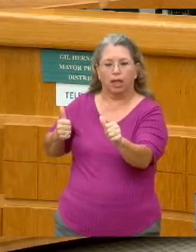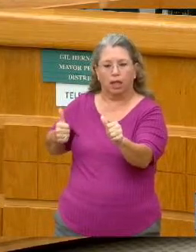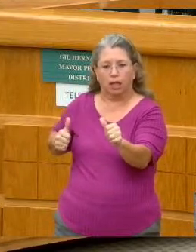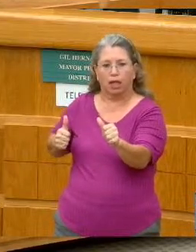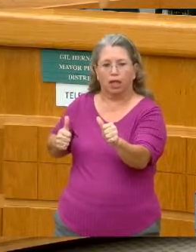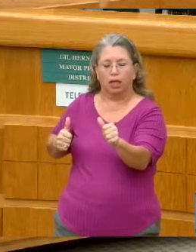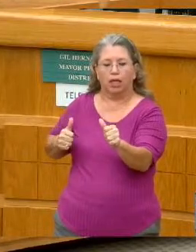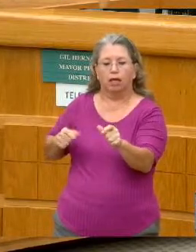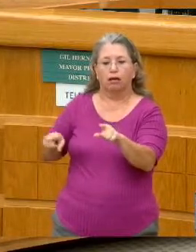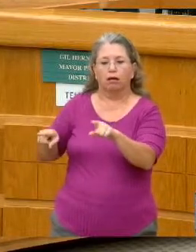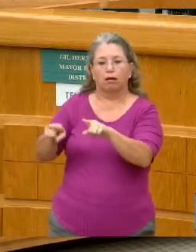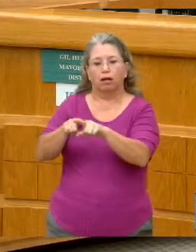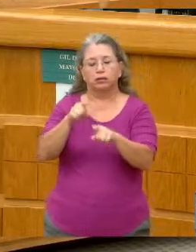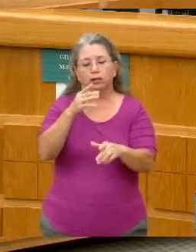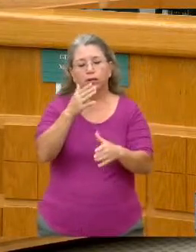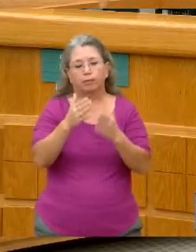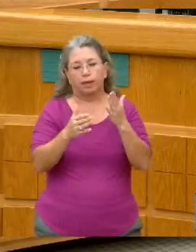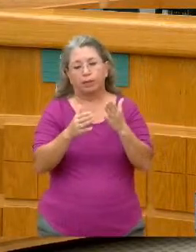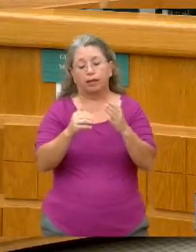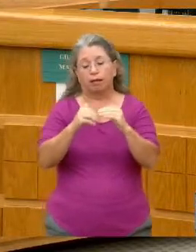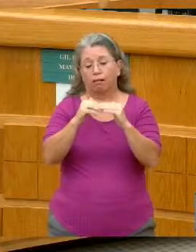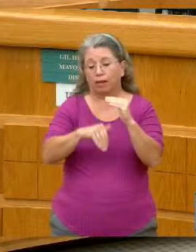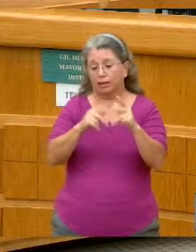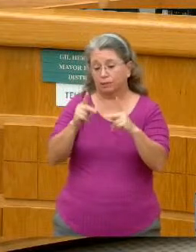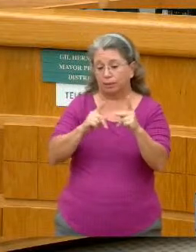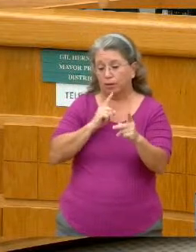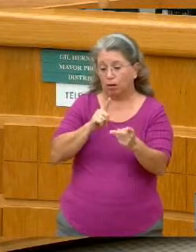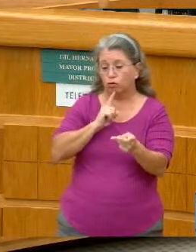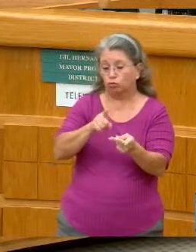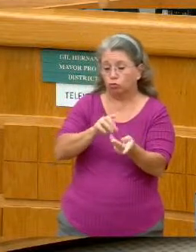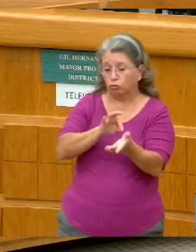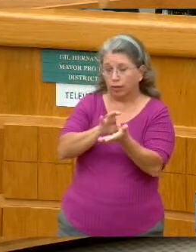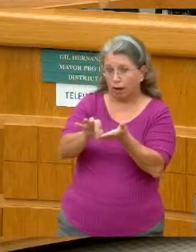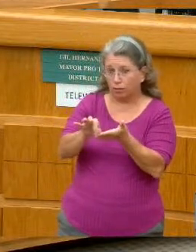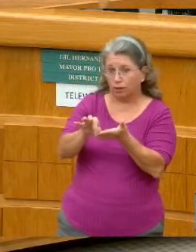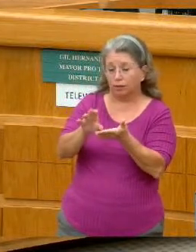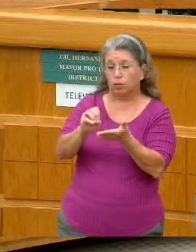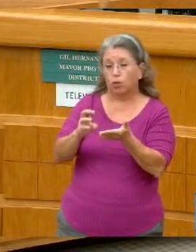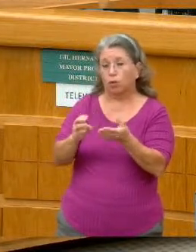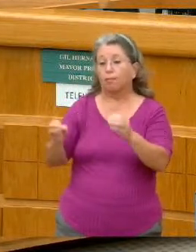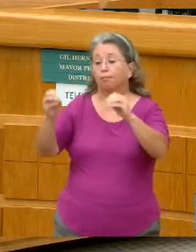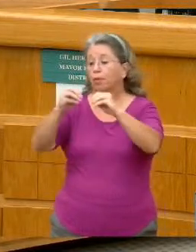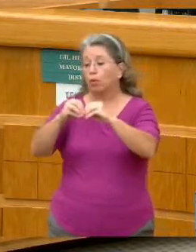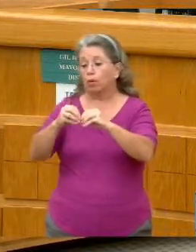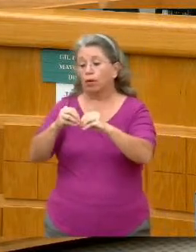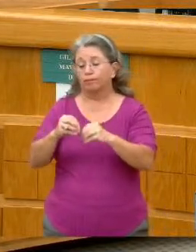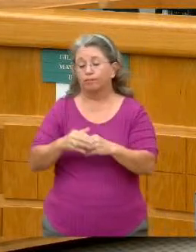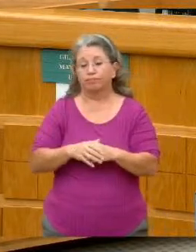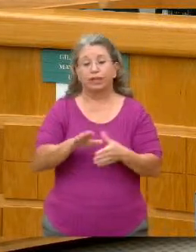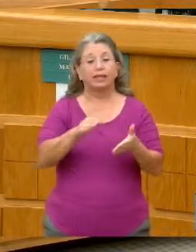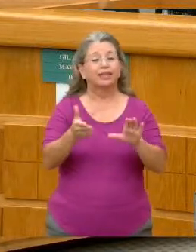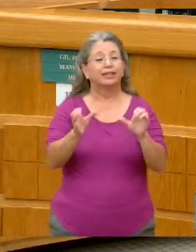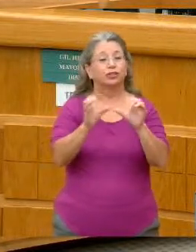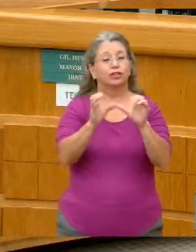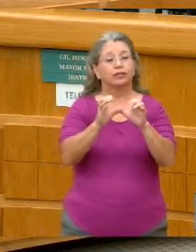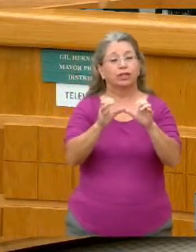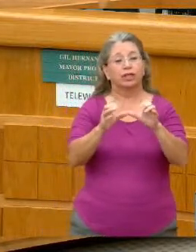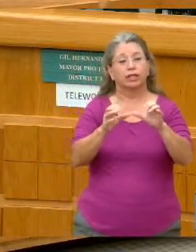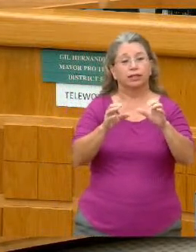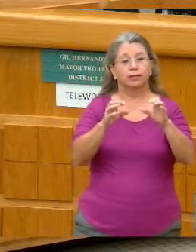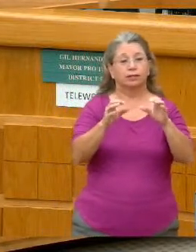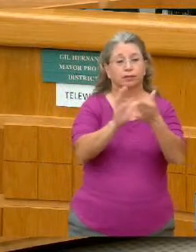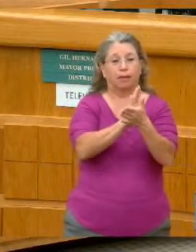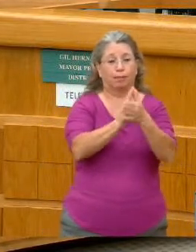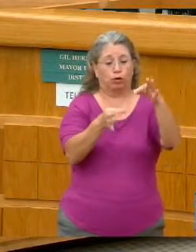additional people got counted or fewer people get counted depending on how it works. There's two sections on a death certificate. One are